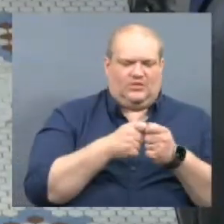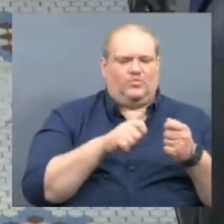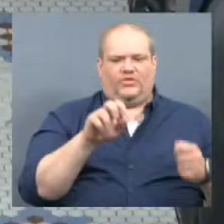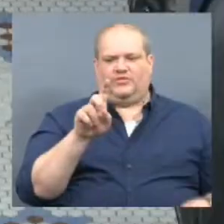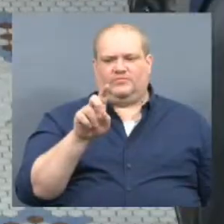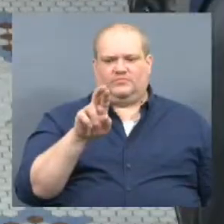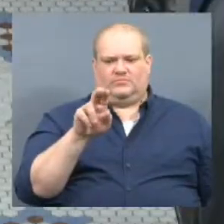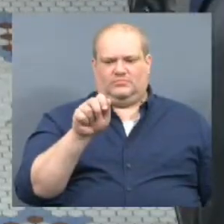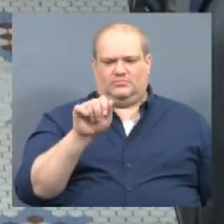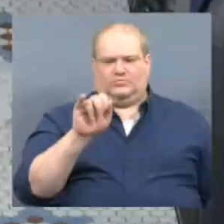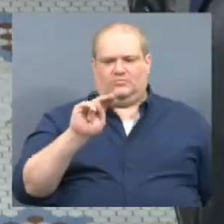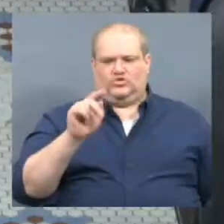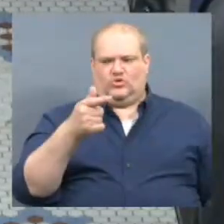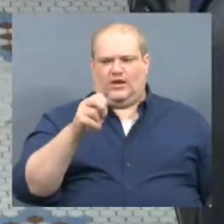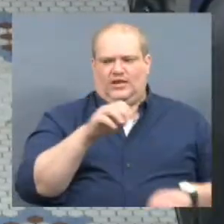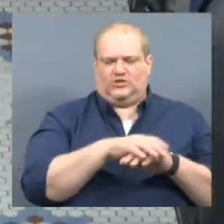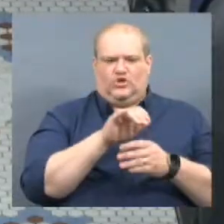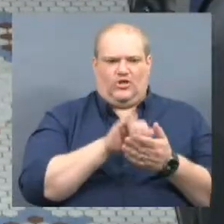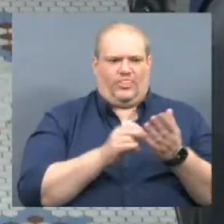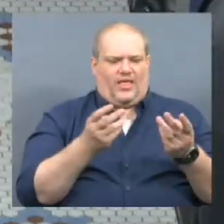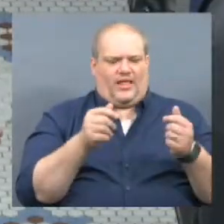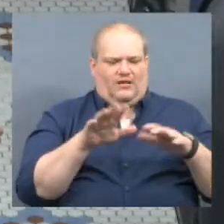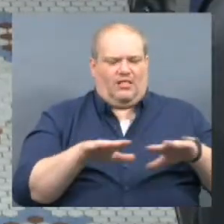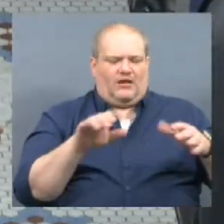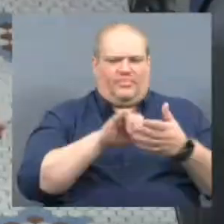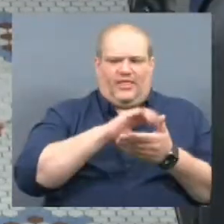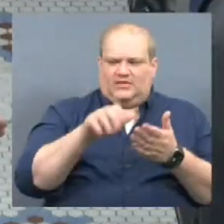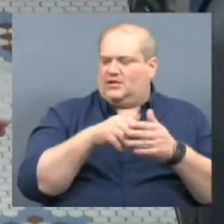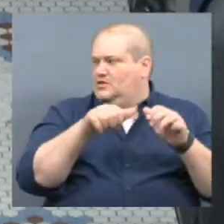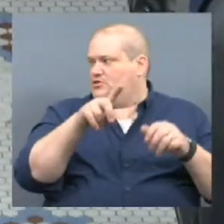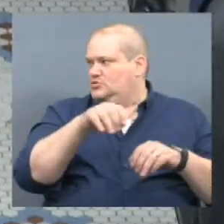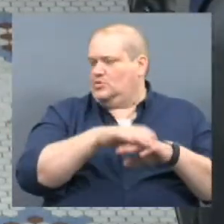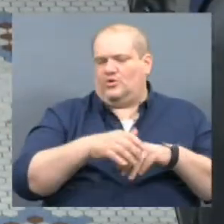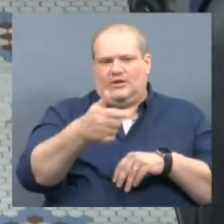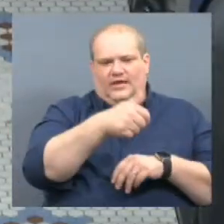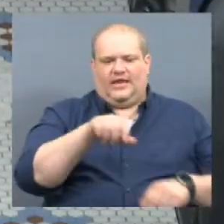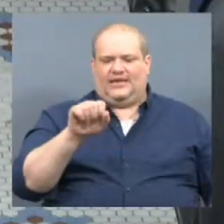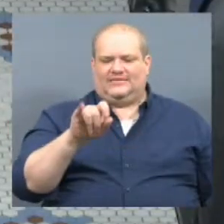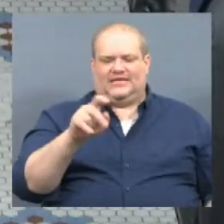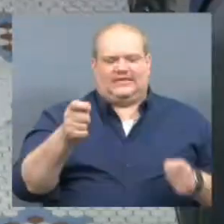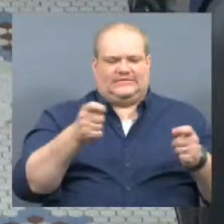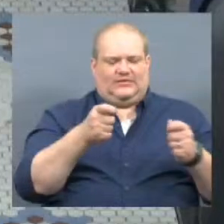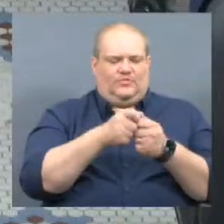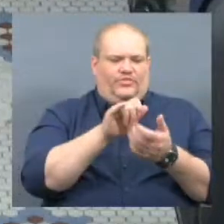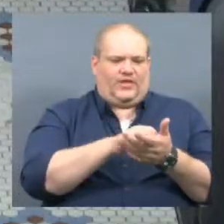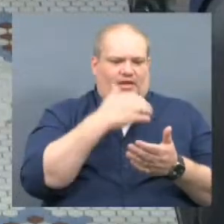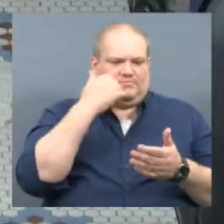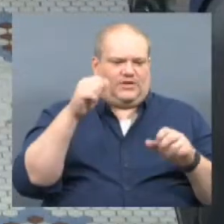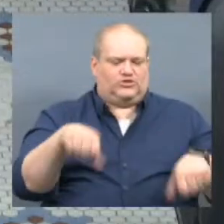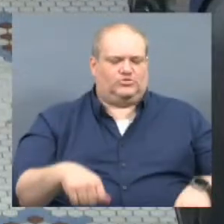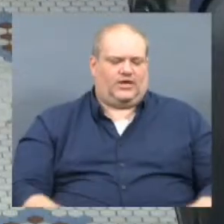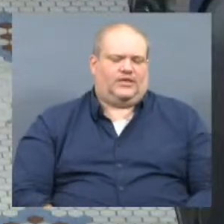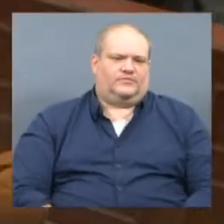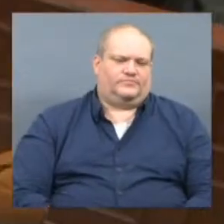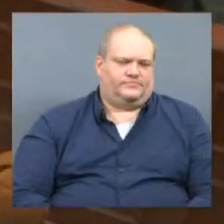lot. That's just, all you can do is on any site to deal with it best you can.